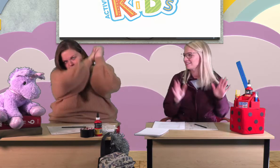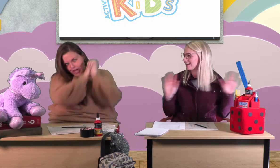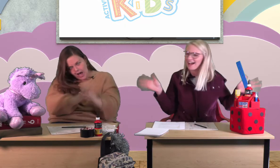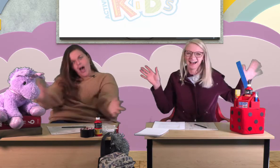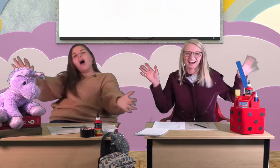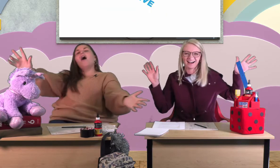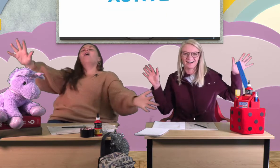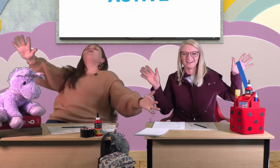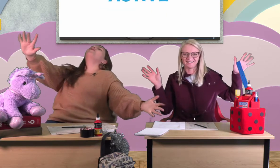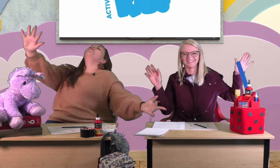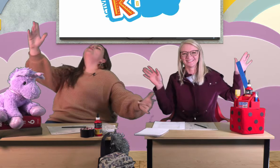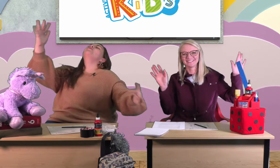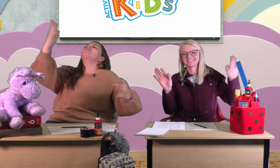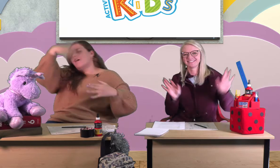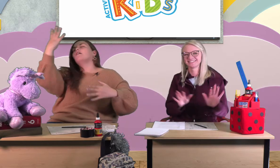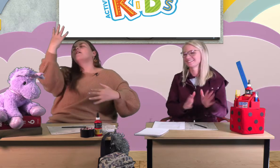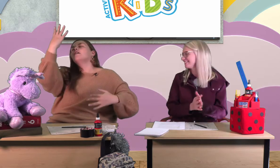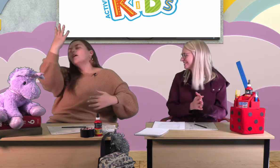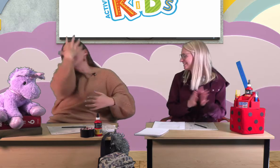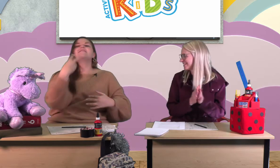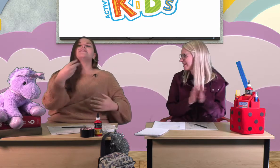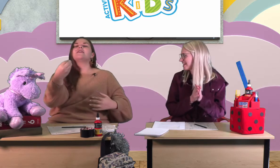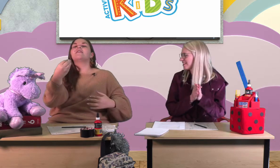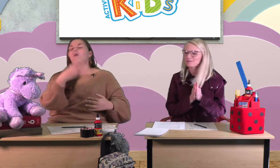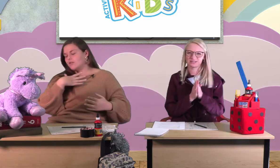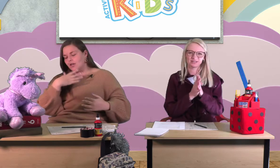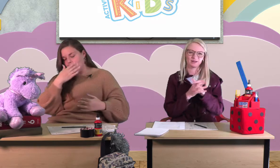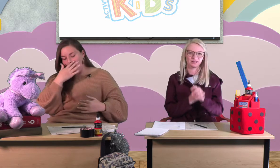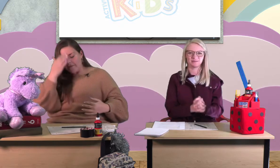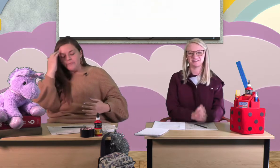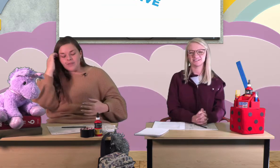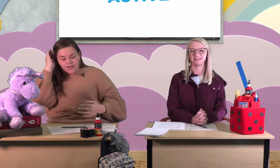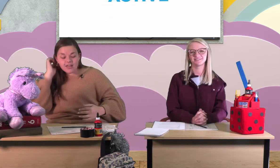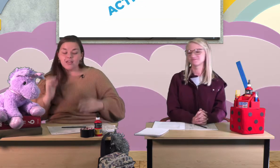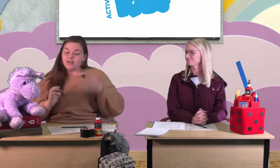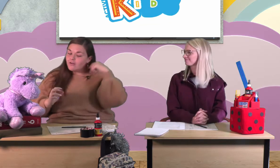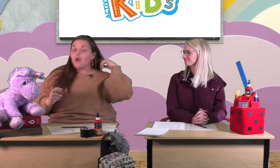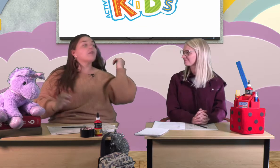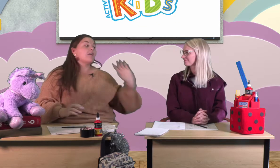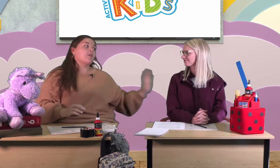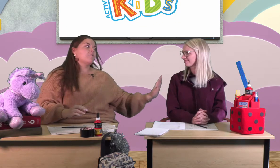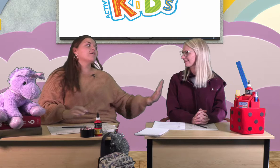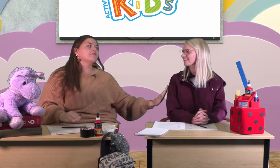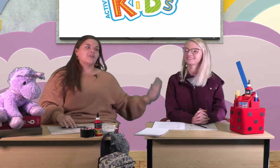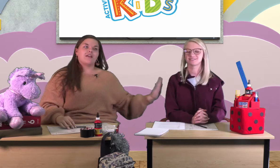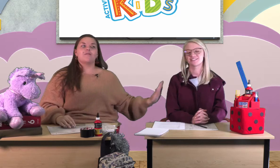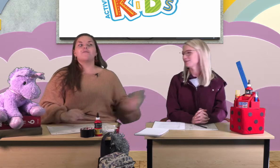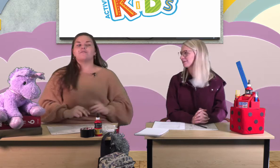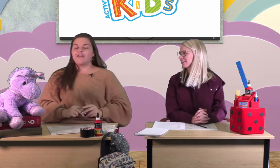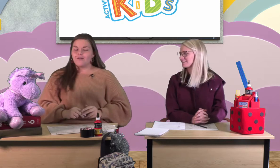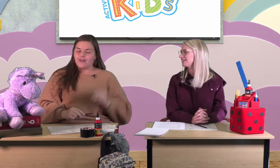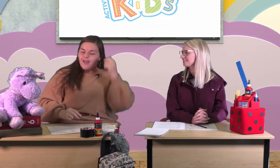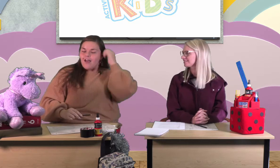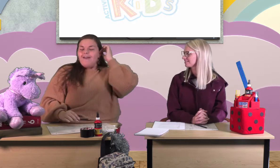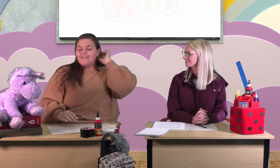the town. That was so good, Marcel. Thank you. Oh, yeah, you were good. You